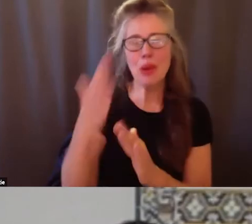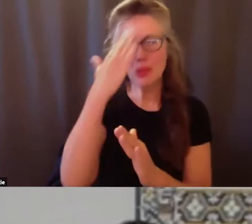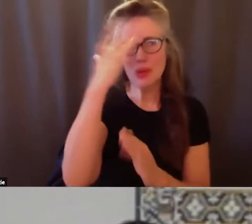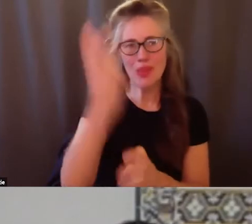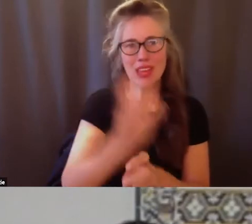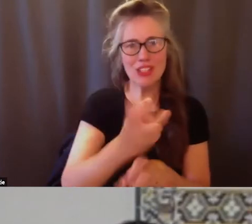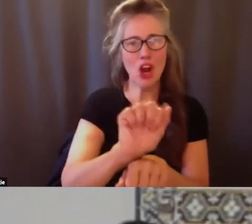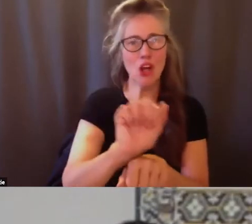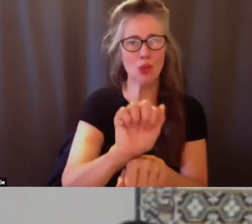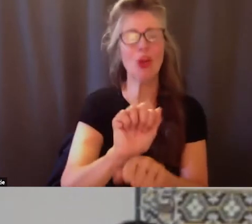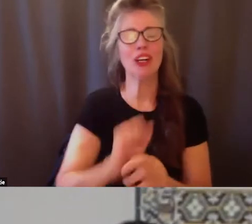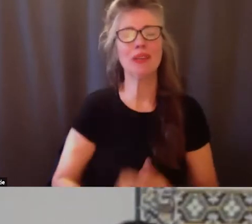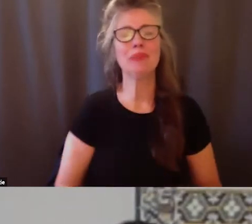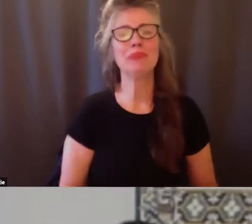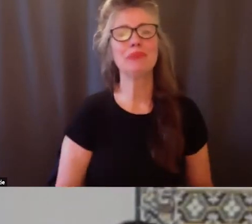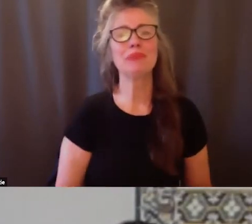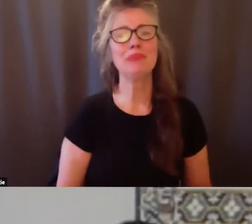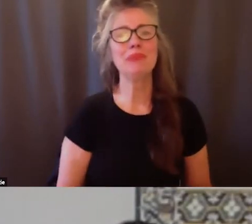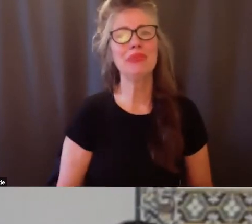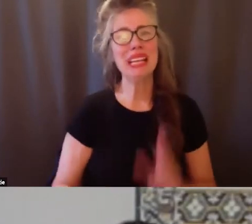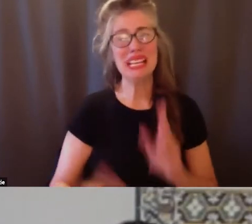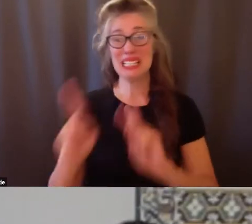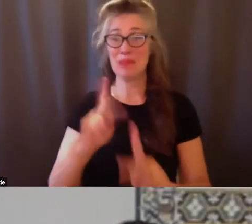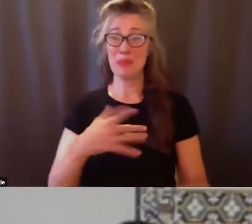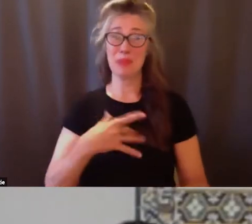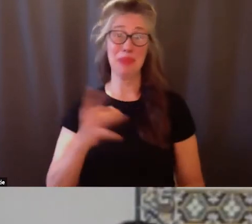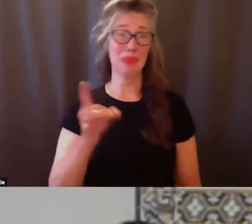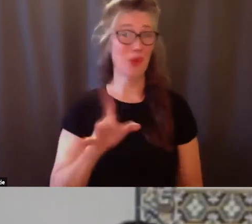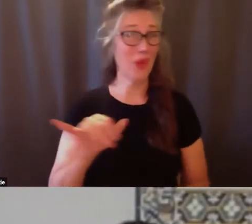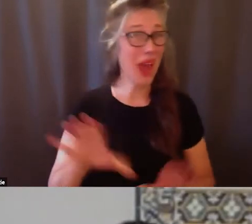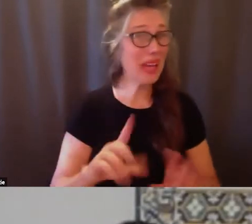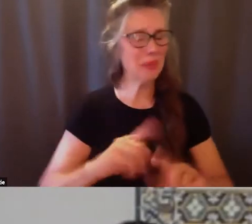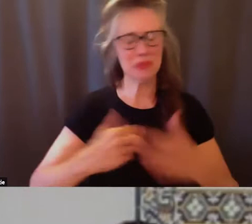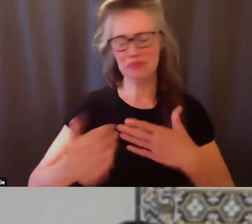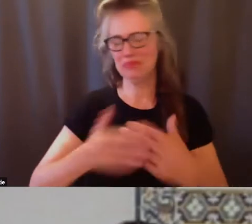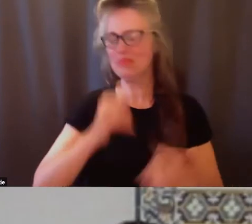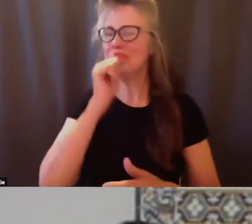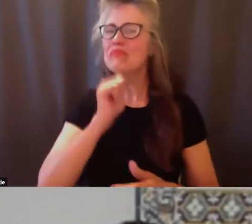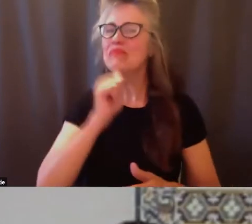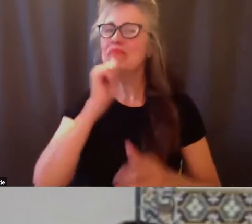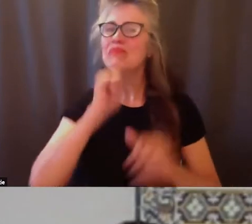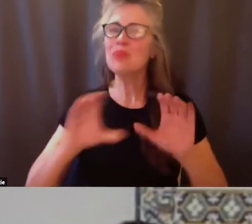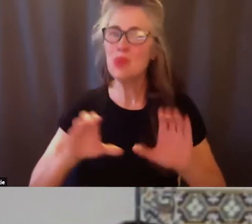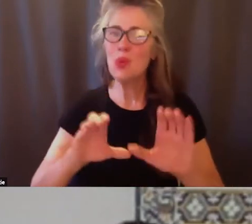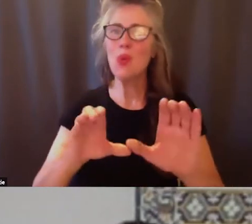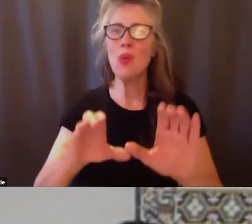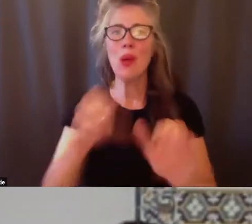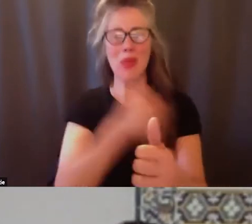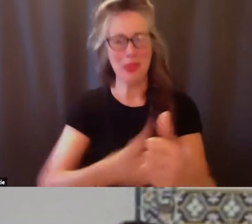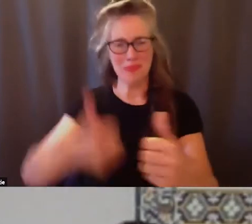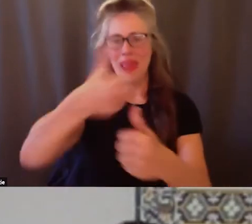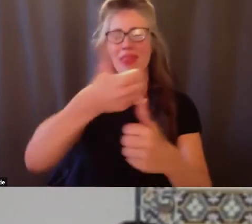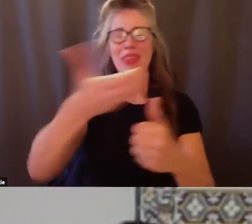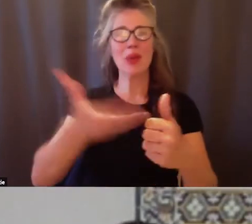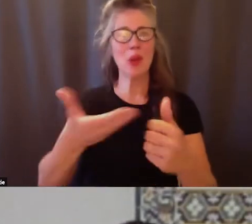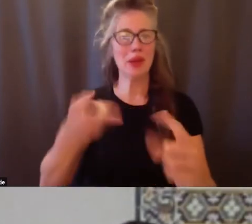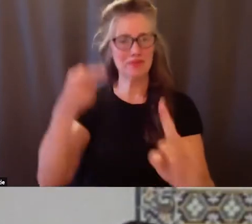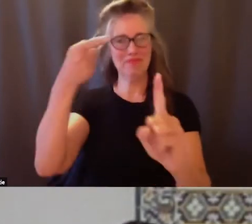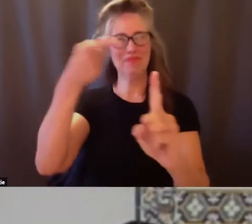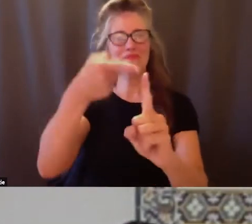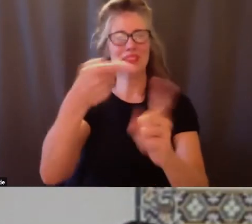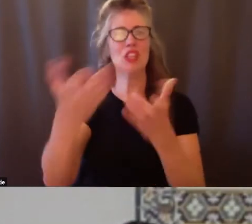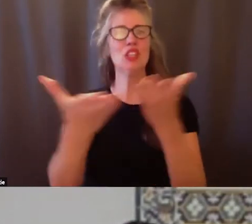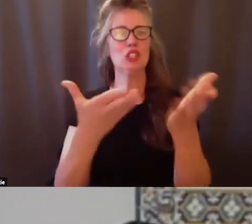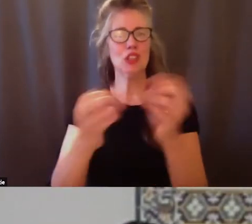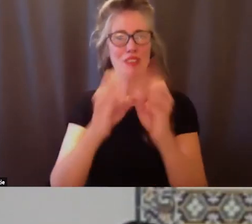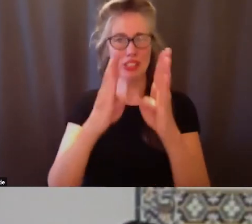That's sometimes work that people don't necessarily like, but we're keeping the main thing, as a friend says, then we'll always